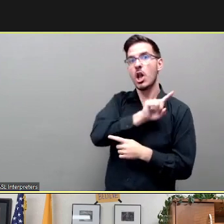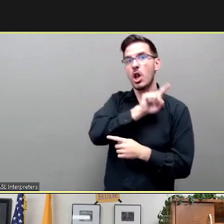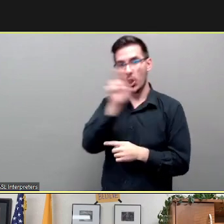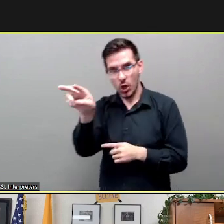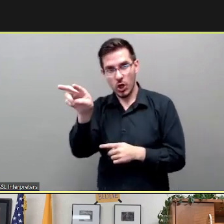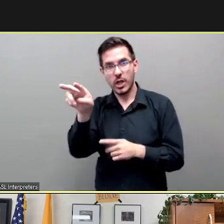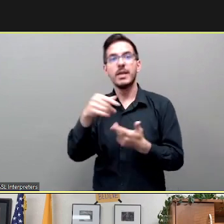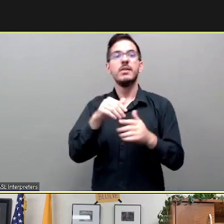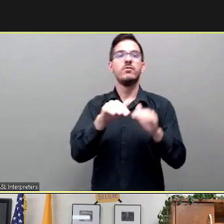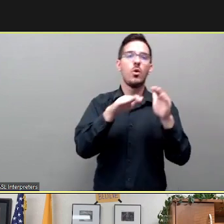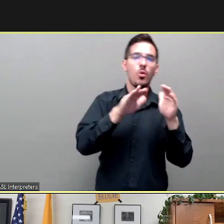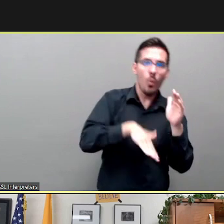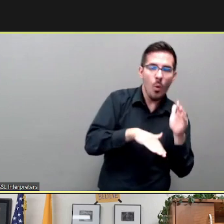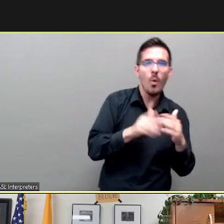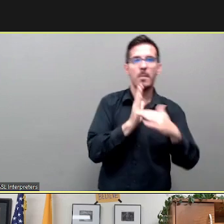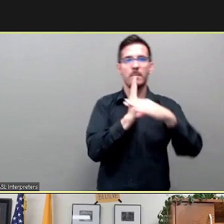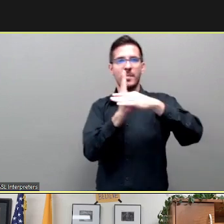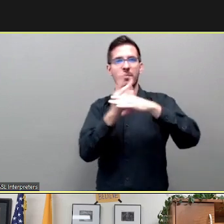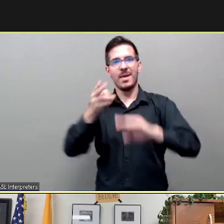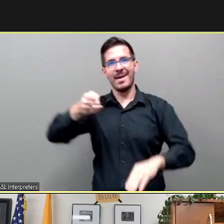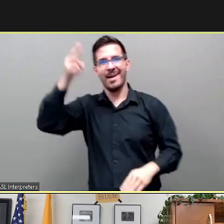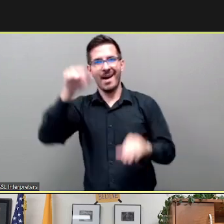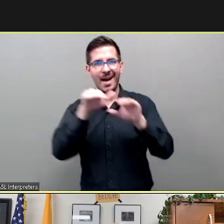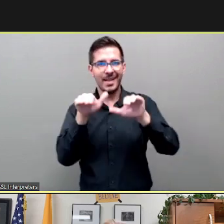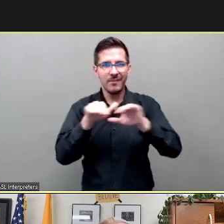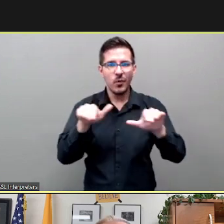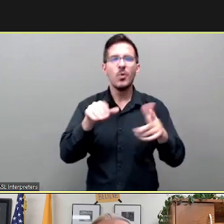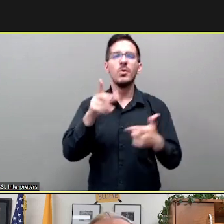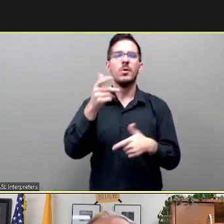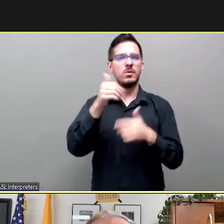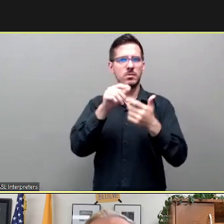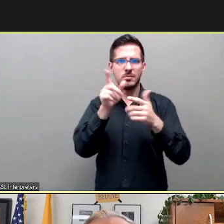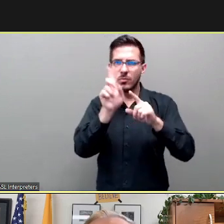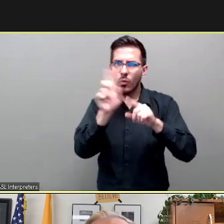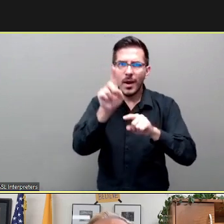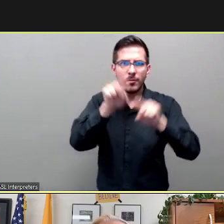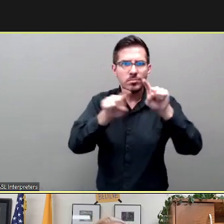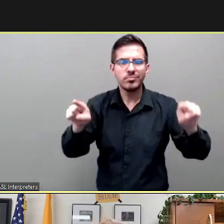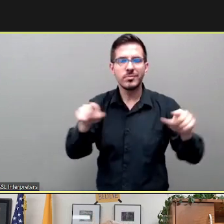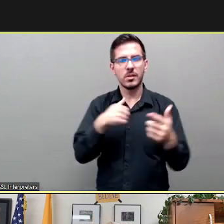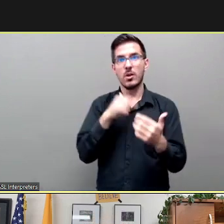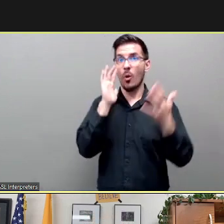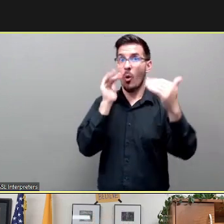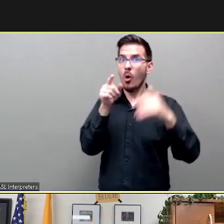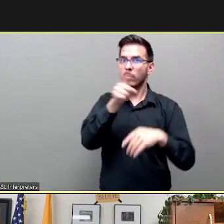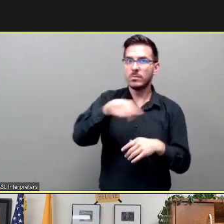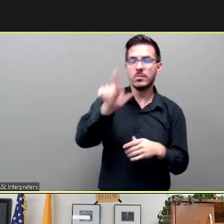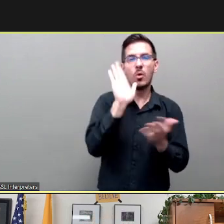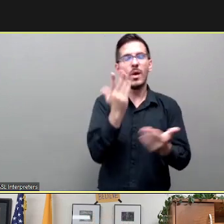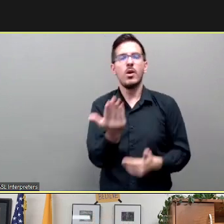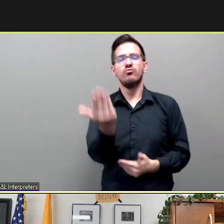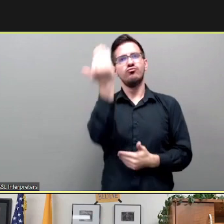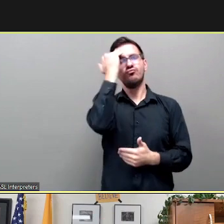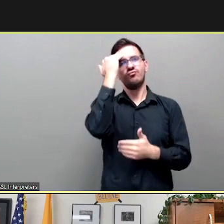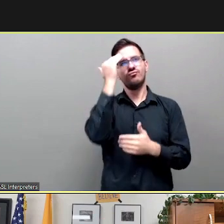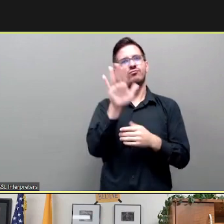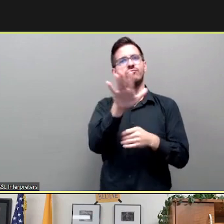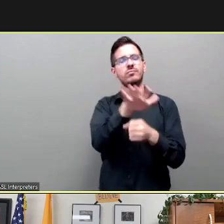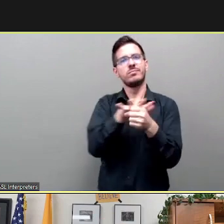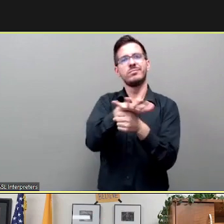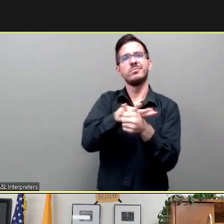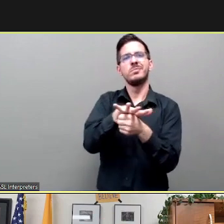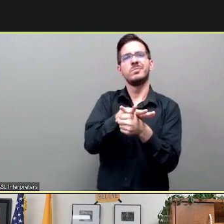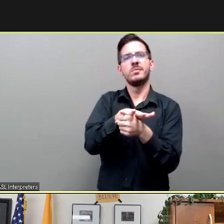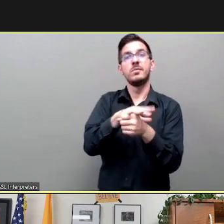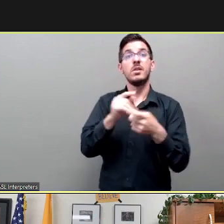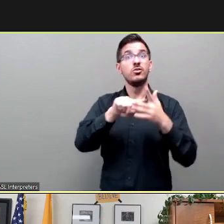levels. That guidance varies. We're really hoping that everyone will get back up to date. When we start reporting the number of people who are